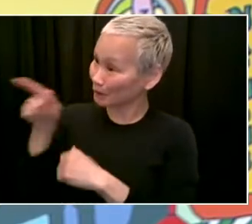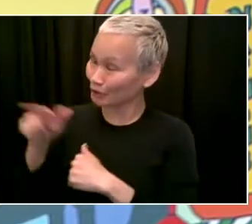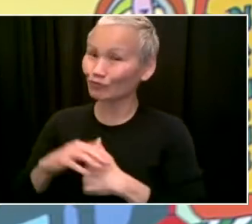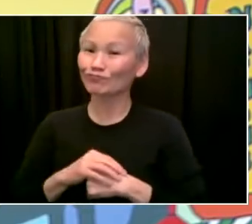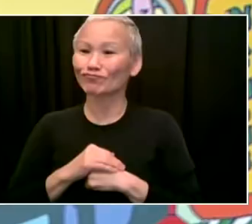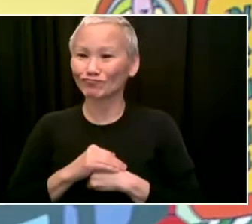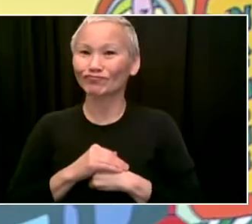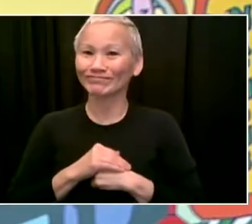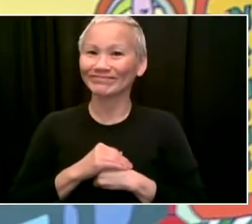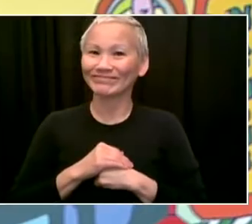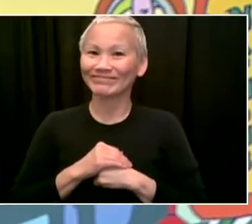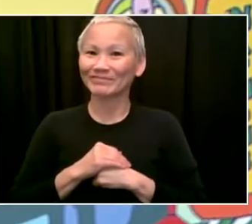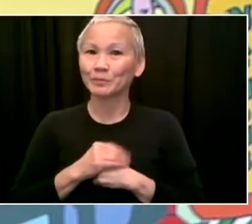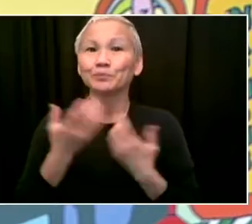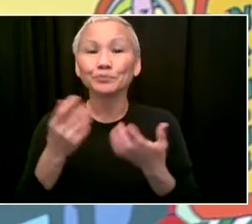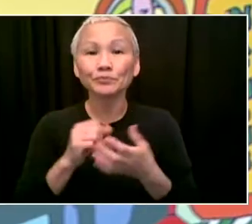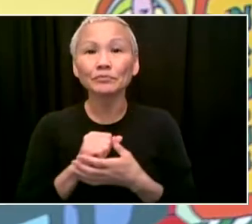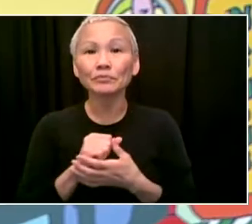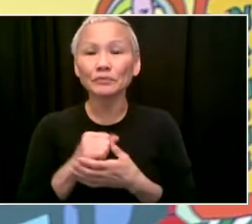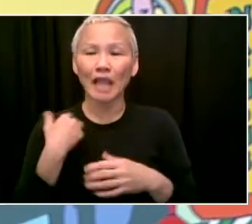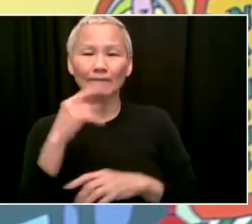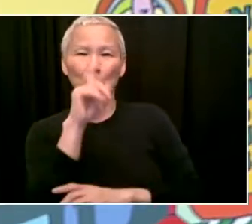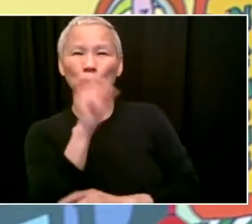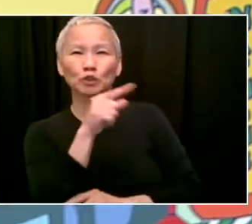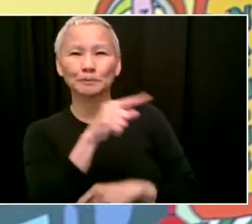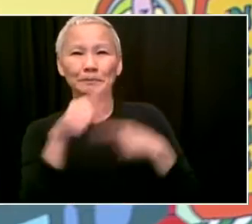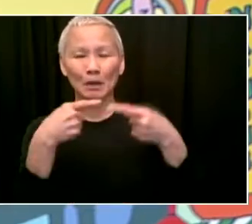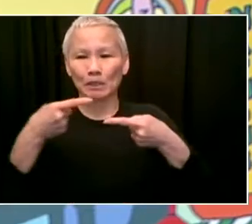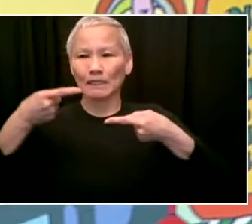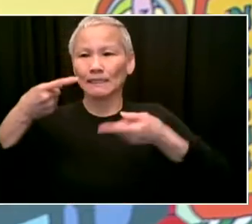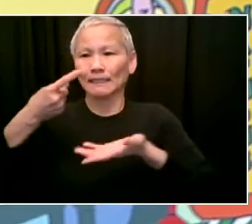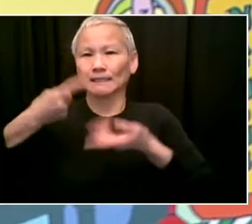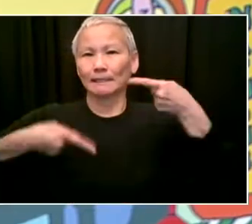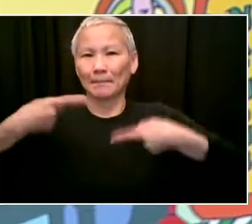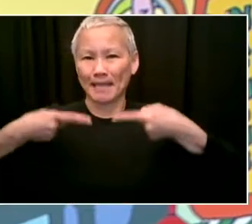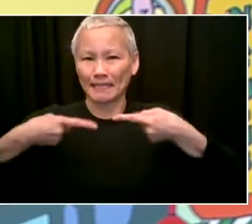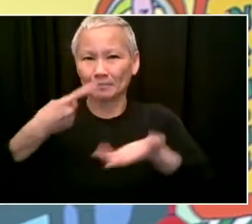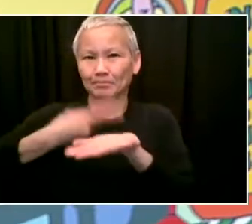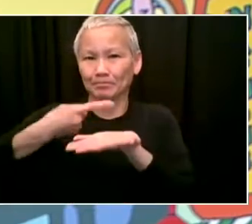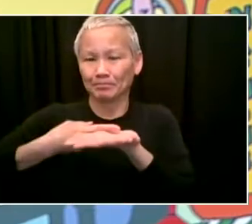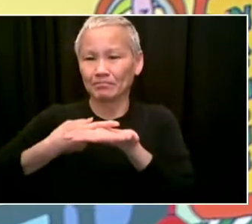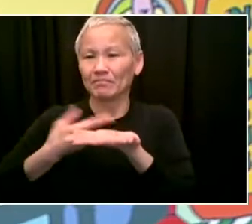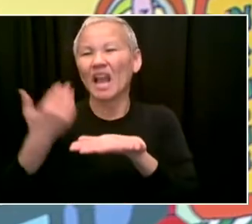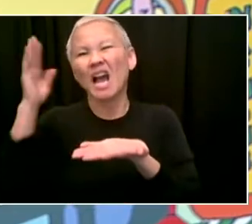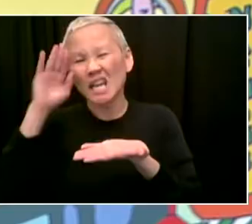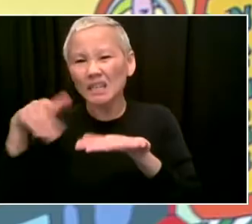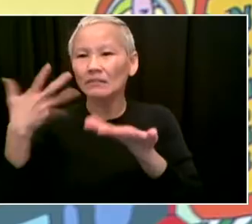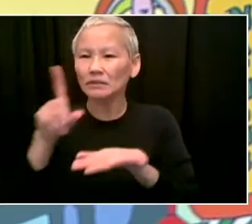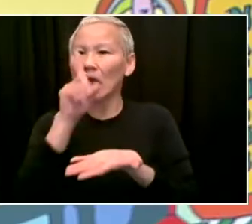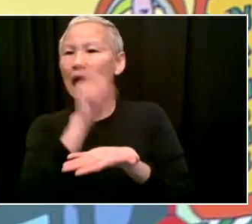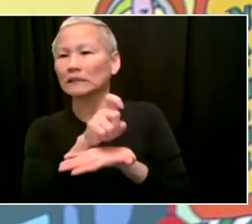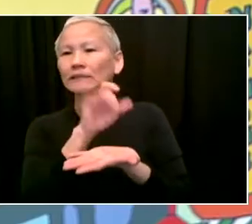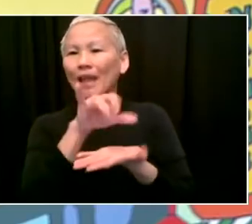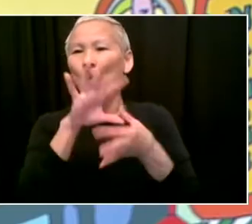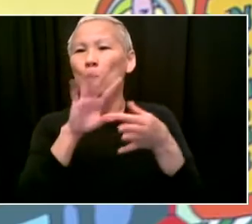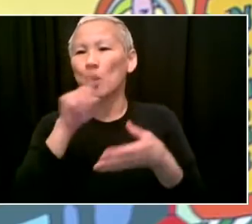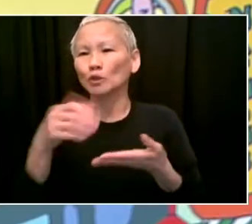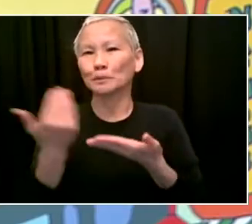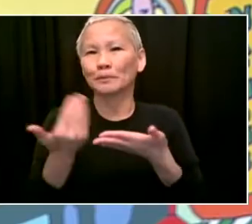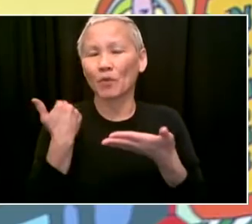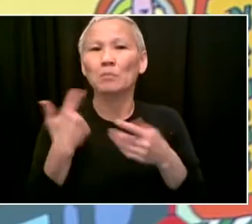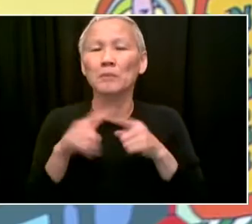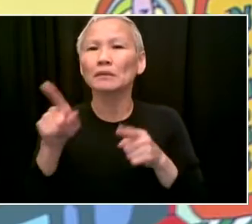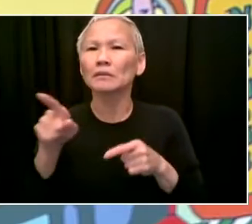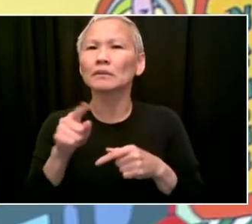covered. But when you say that these candidates don't really